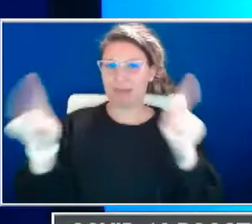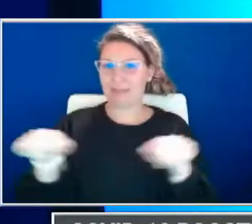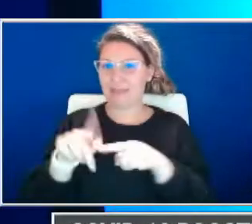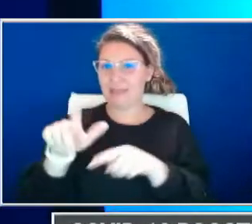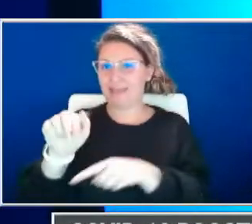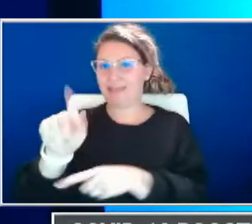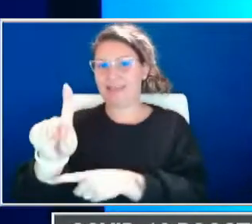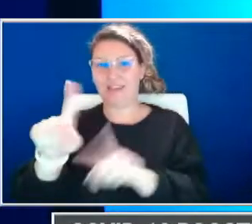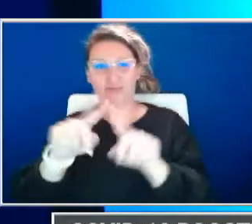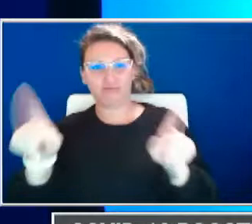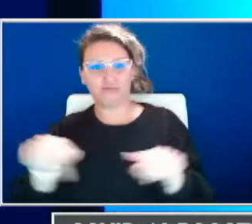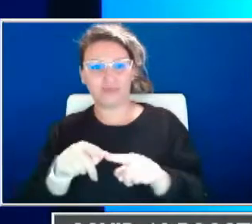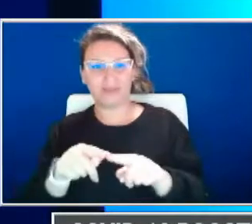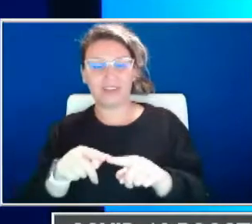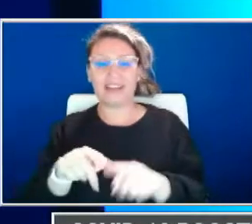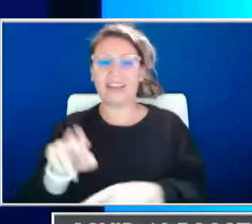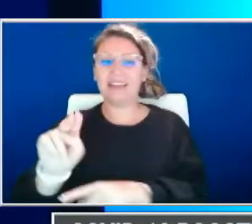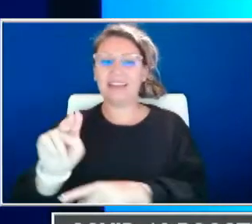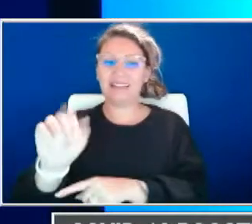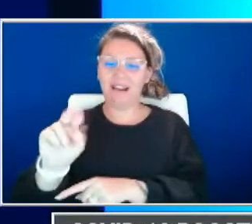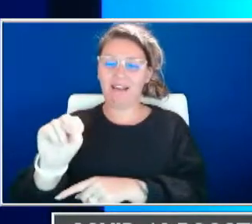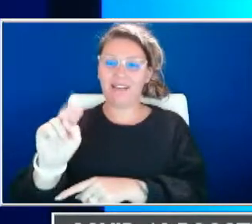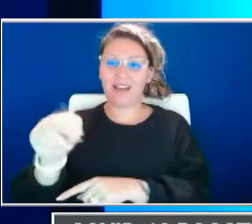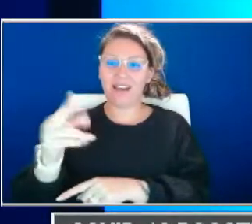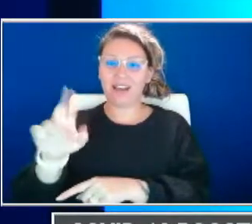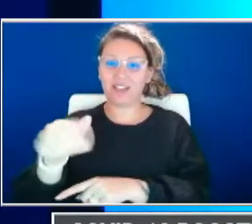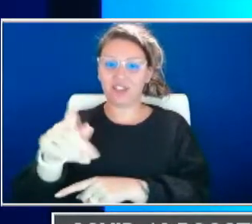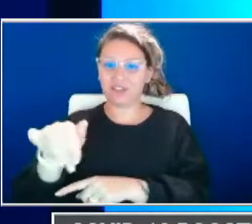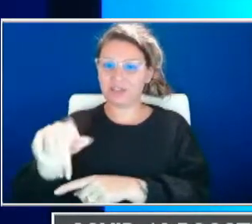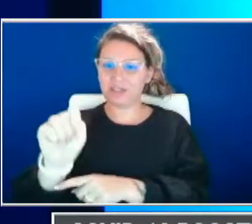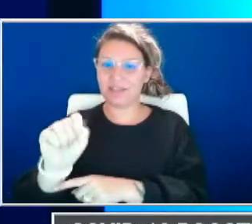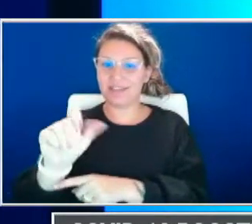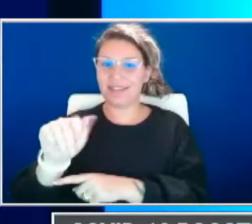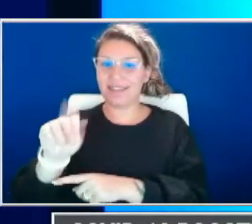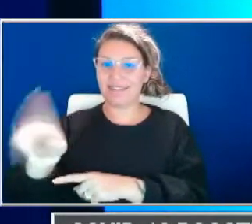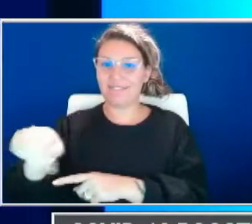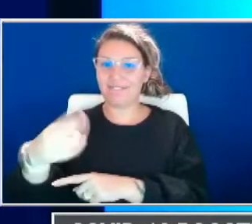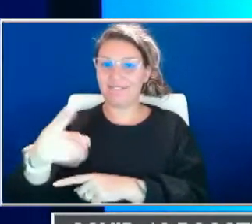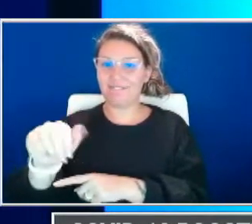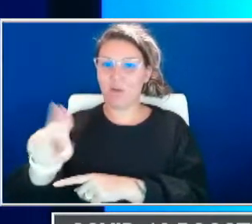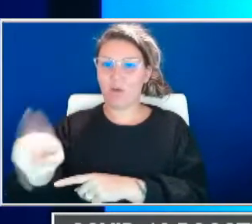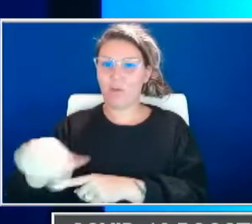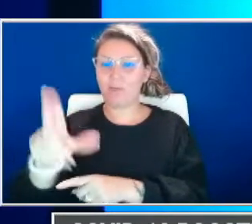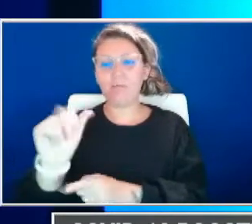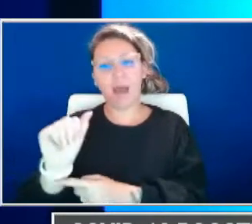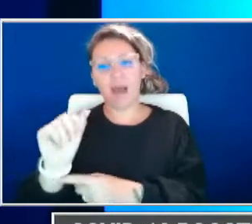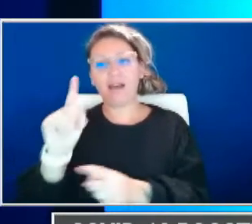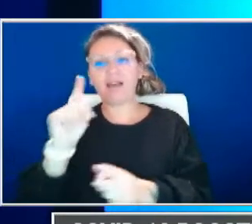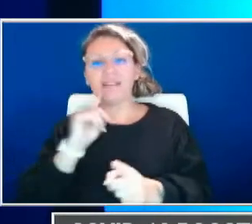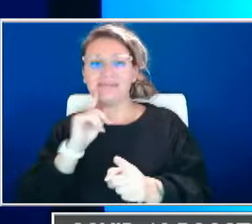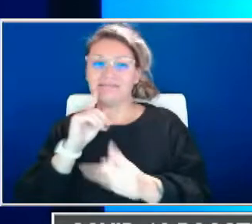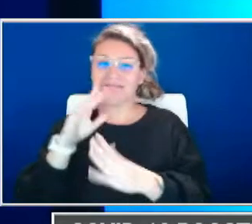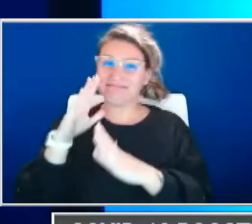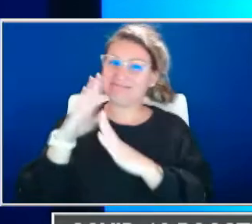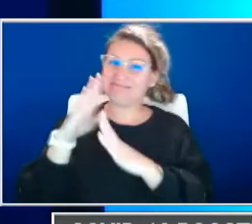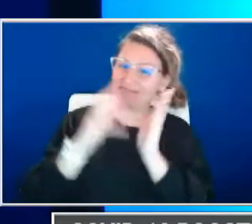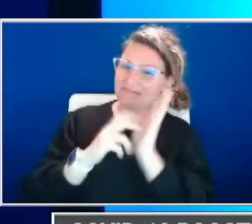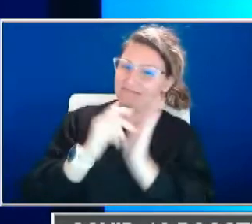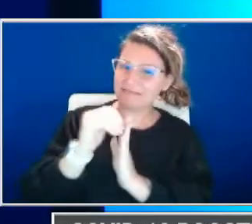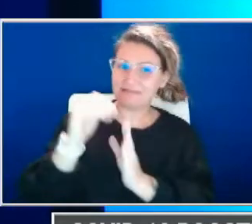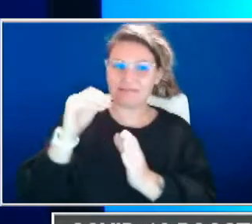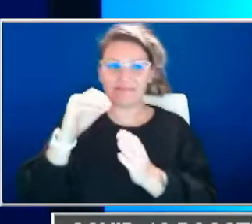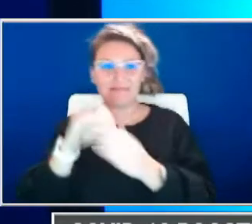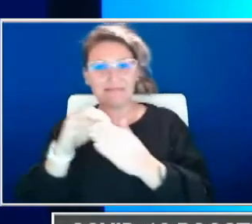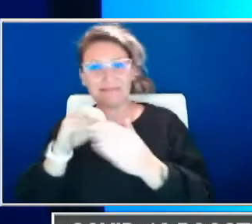Non-Hodgkin's lymphoma is one of the most common cancers in the United States. The American Cancer Society estimates more than 80,000 people will receive